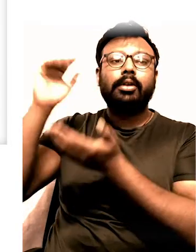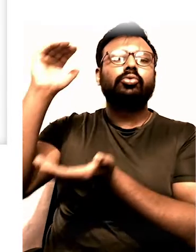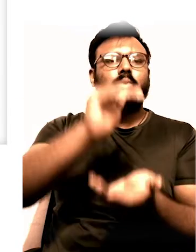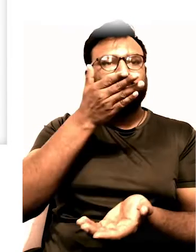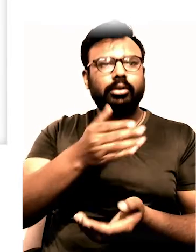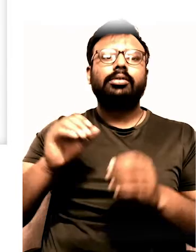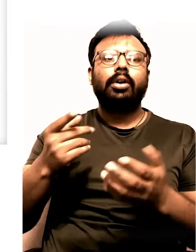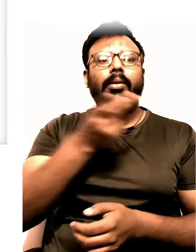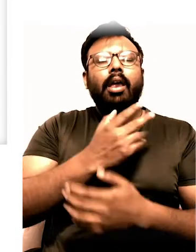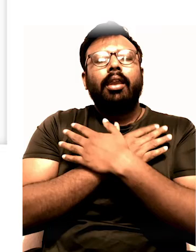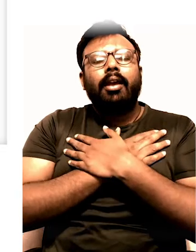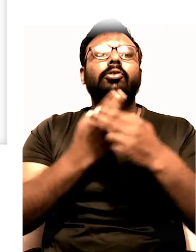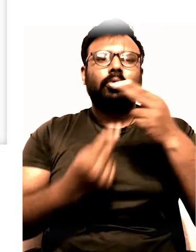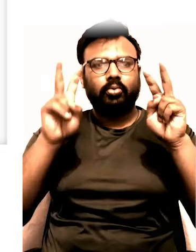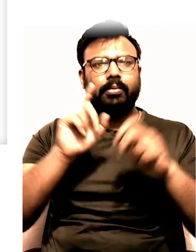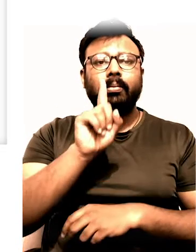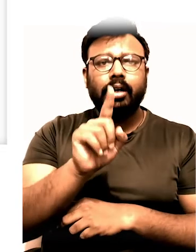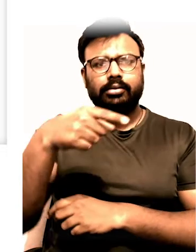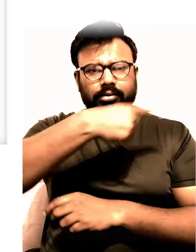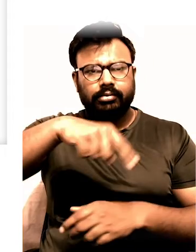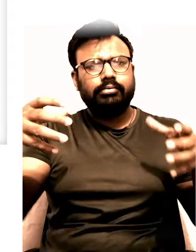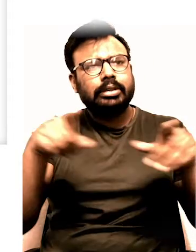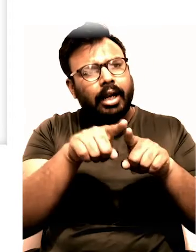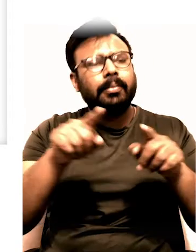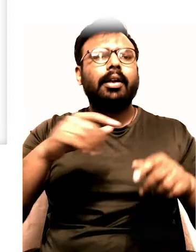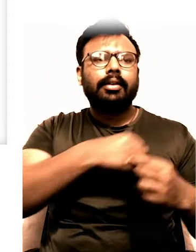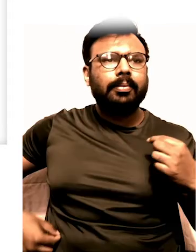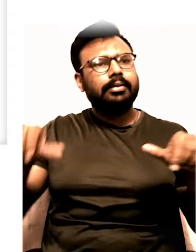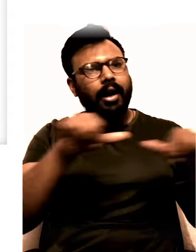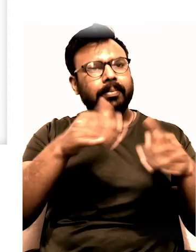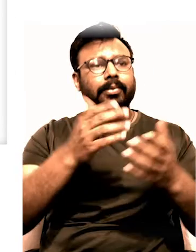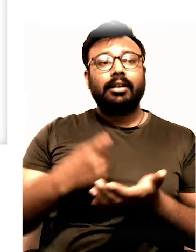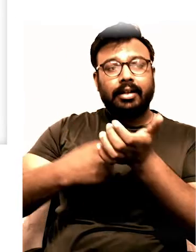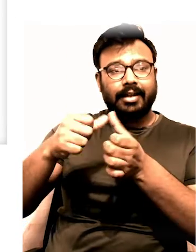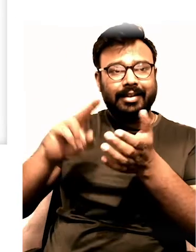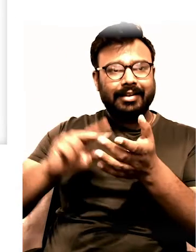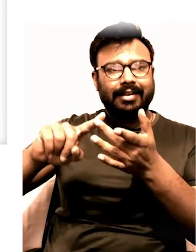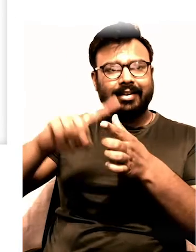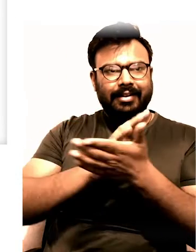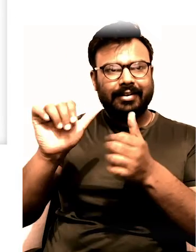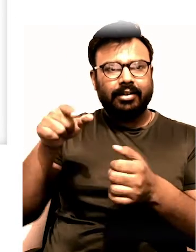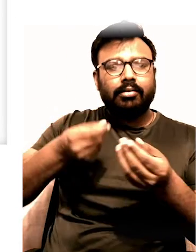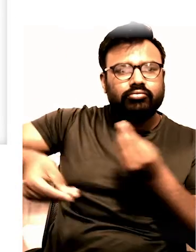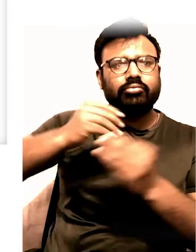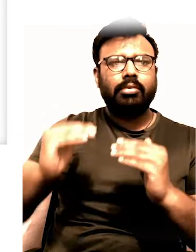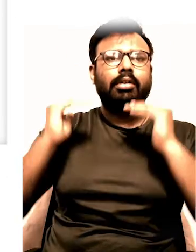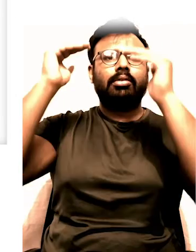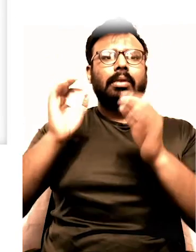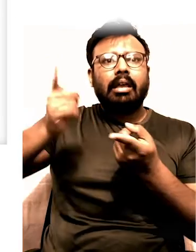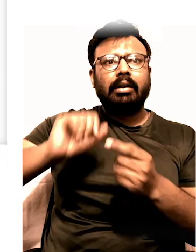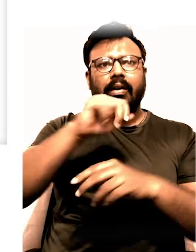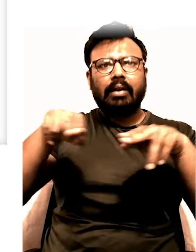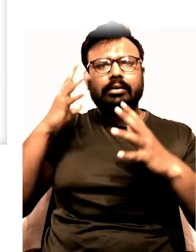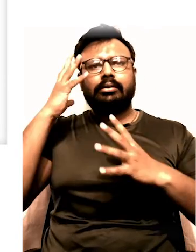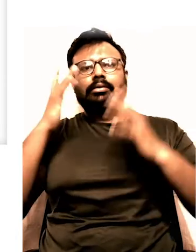order to protect the family honor, Heer is poisoned, and Ranjha, distraught at the sight of a dying Heer, consumes